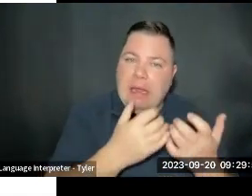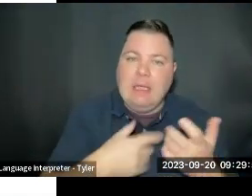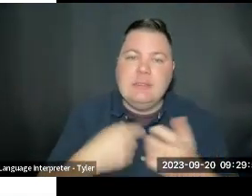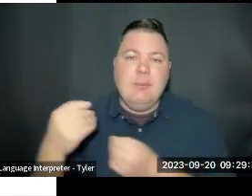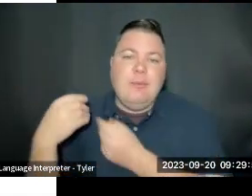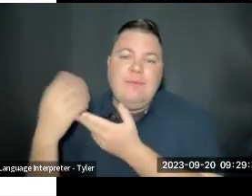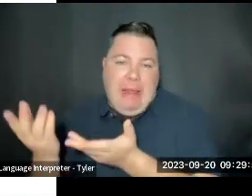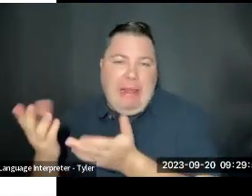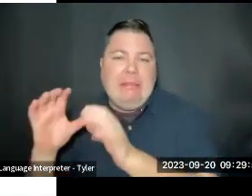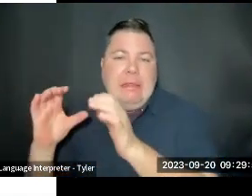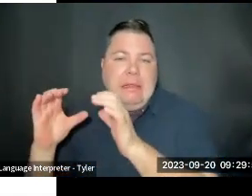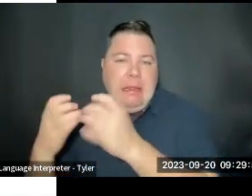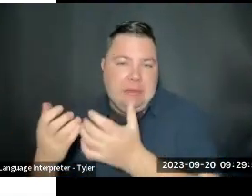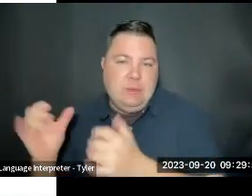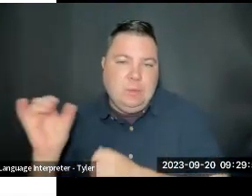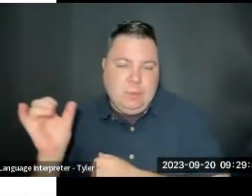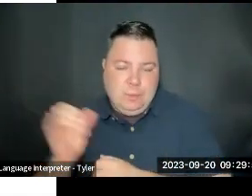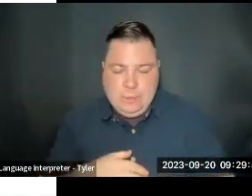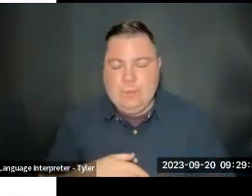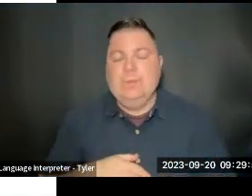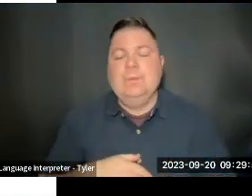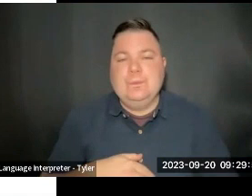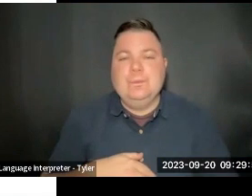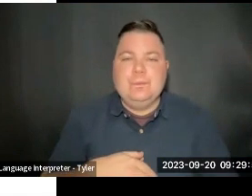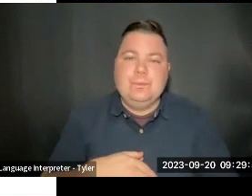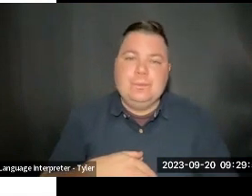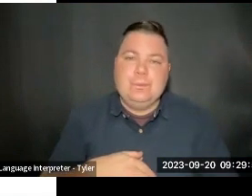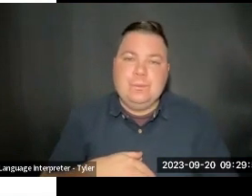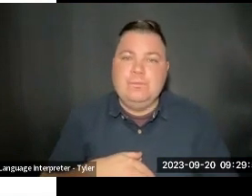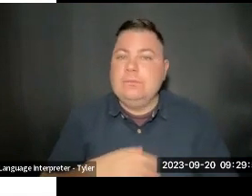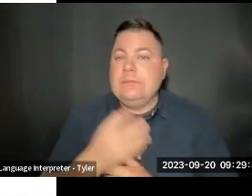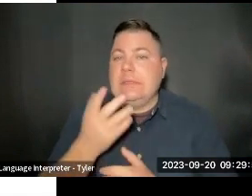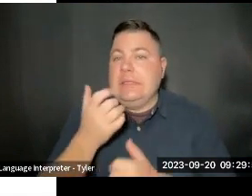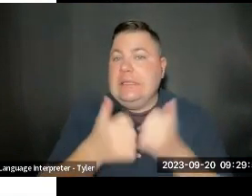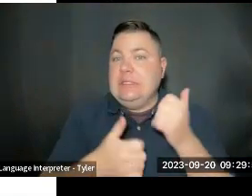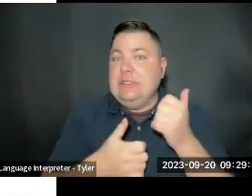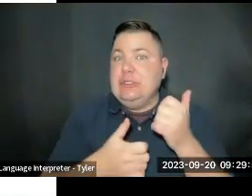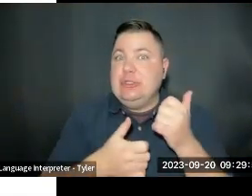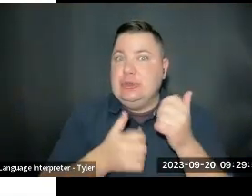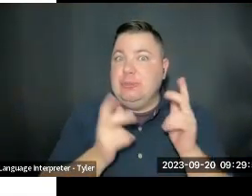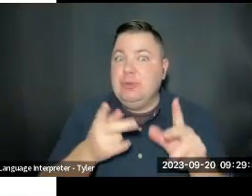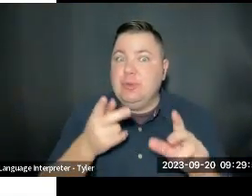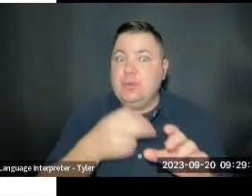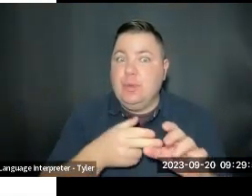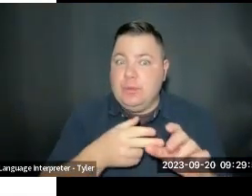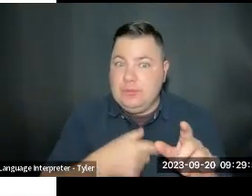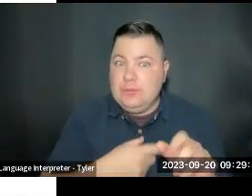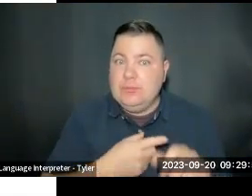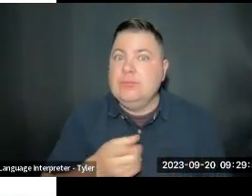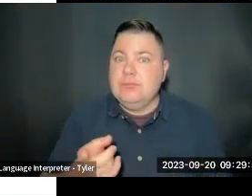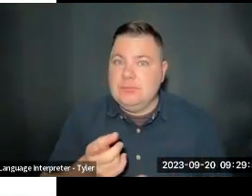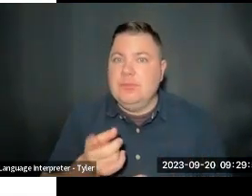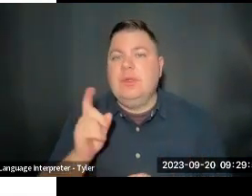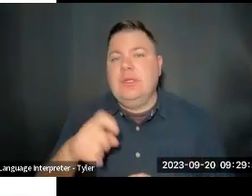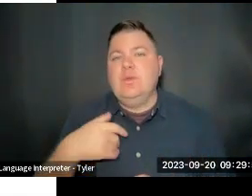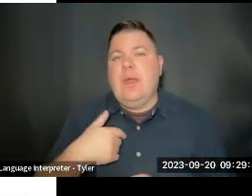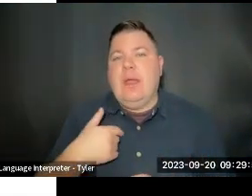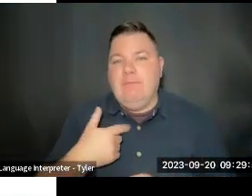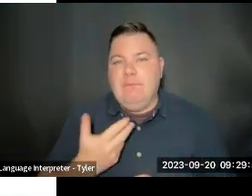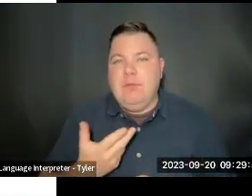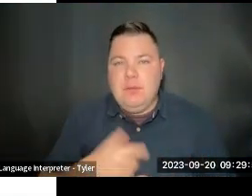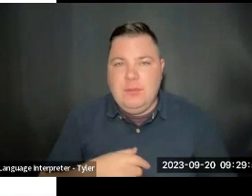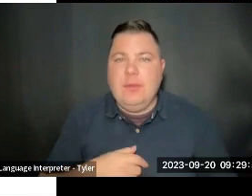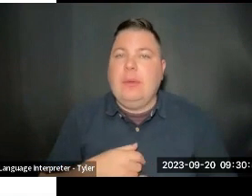providing this course. So each participant that takes the course needs to have a